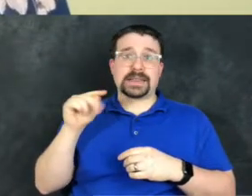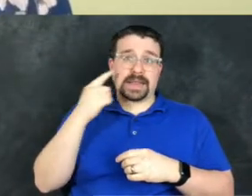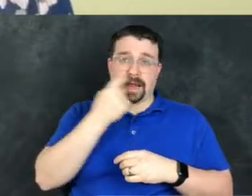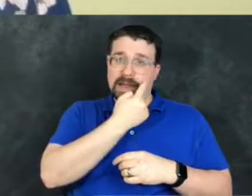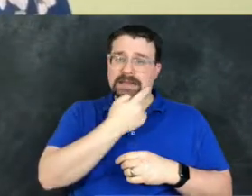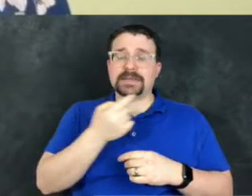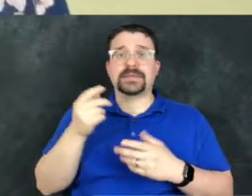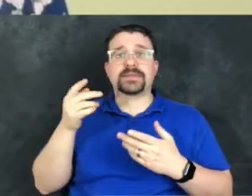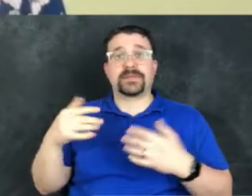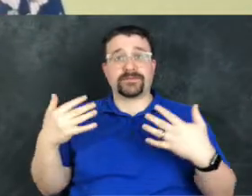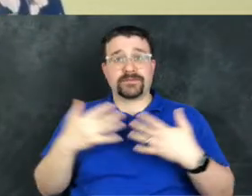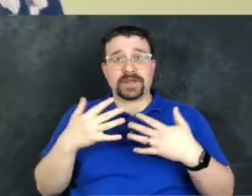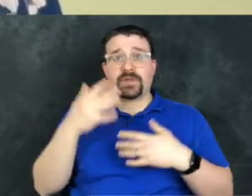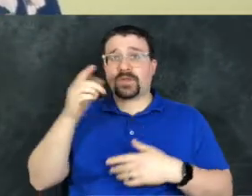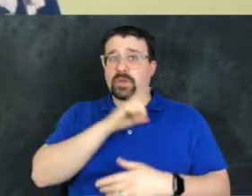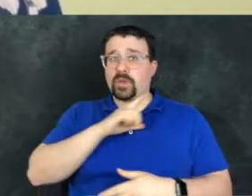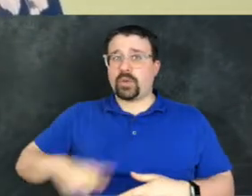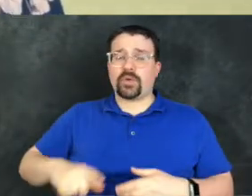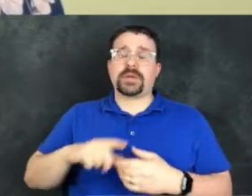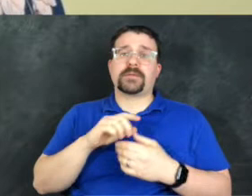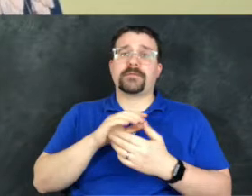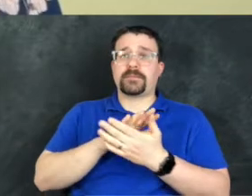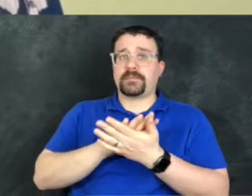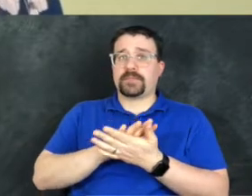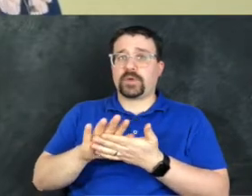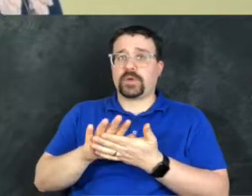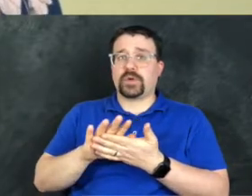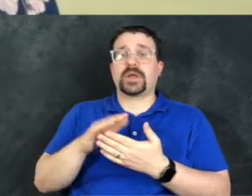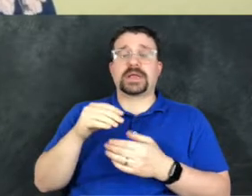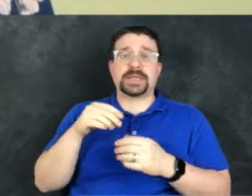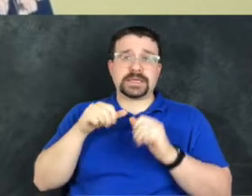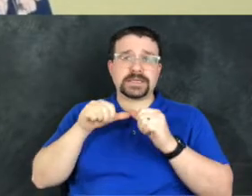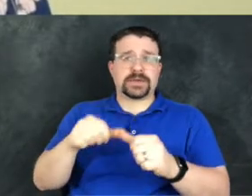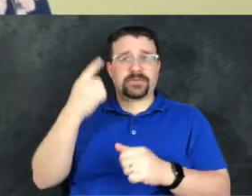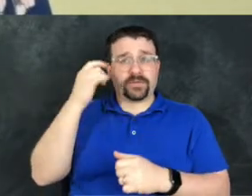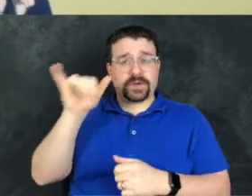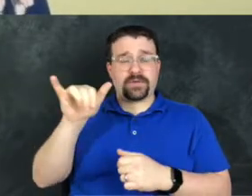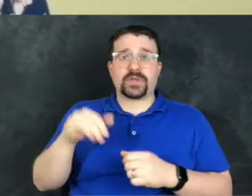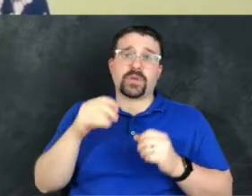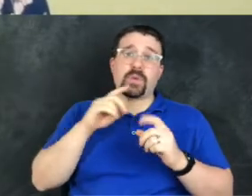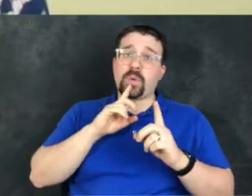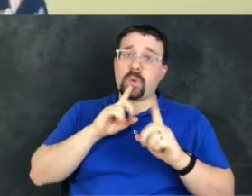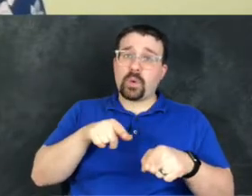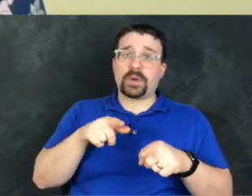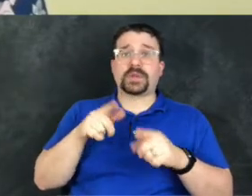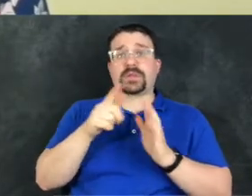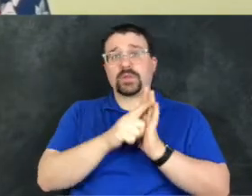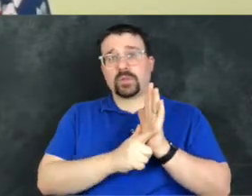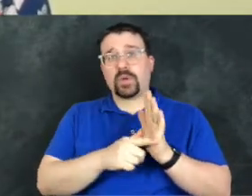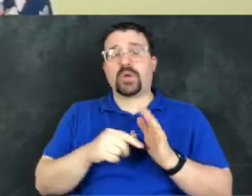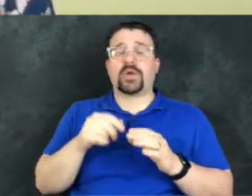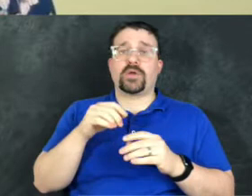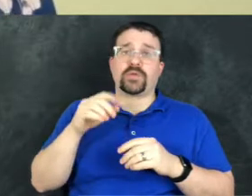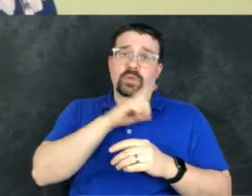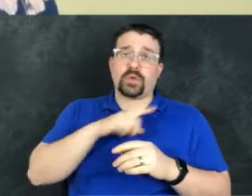eyes. The fear of the Lord is pure, enduring forever. The ordinances of the Lord